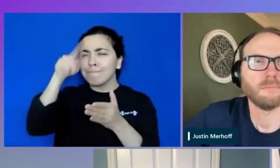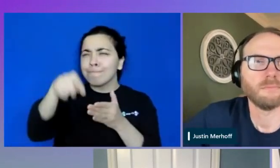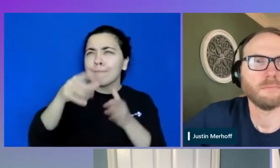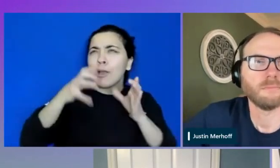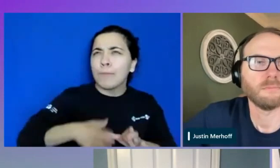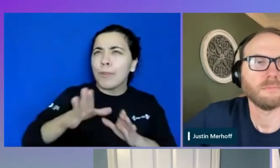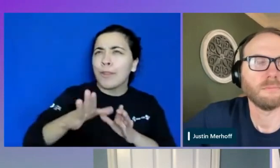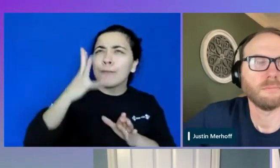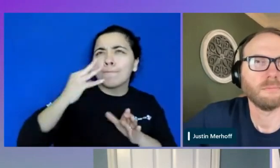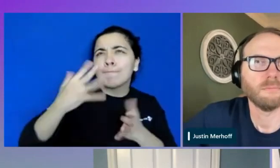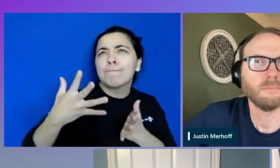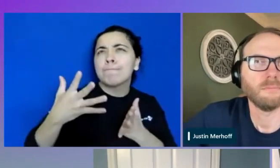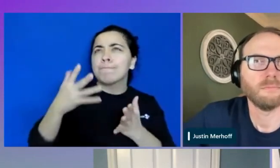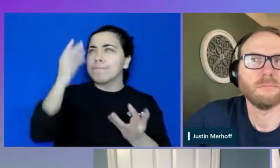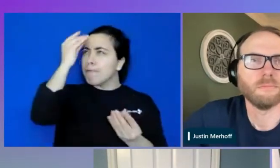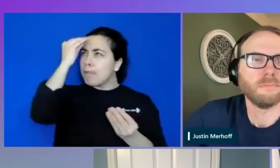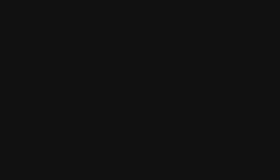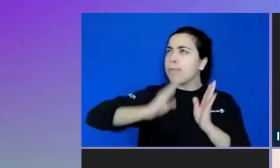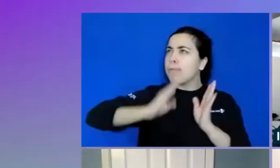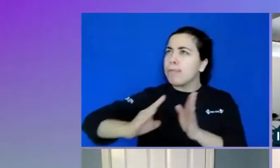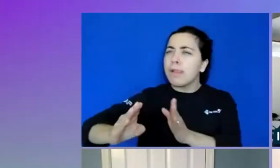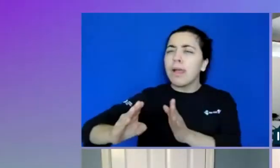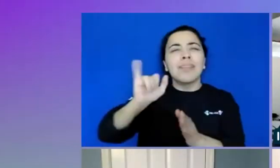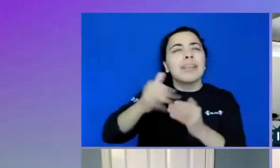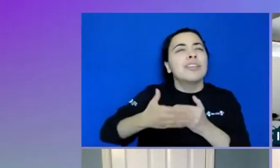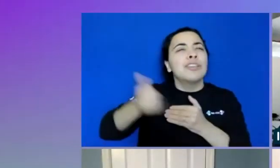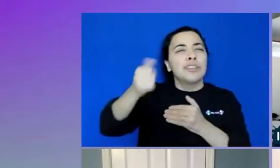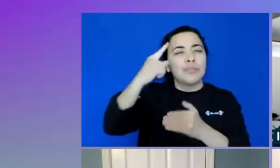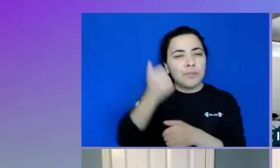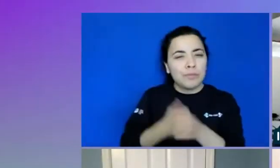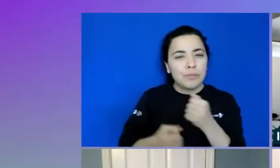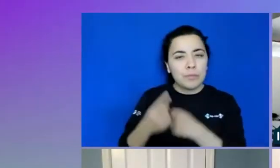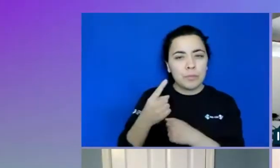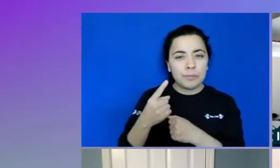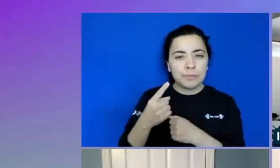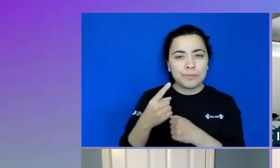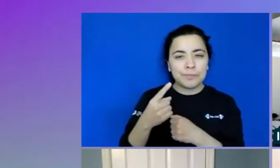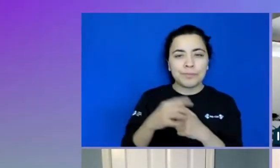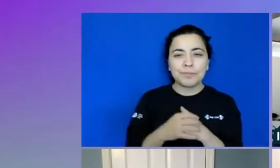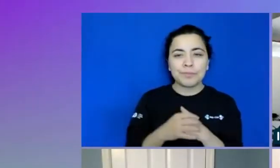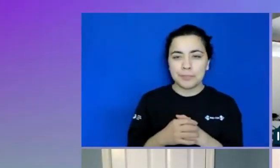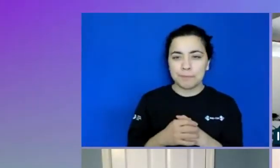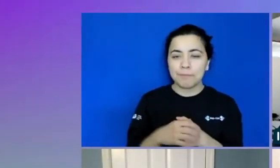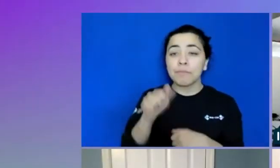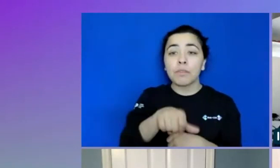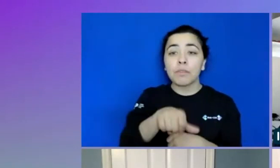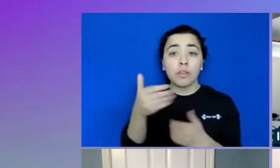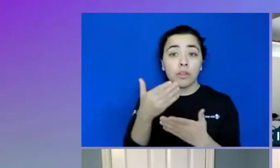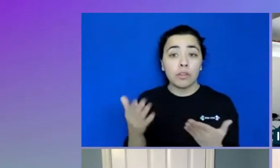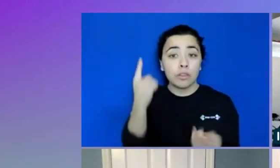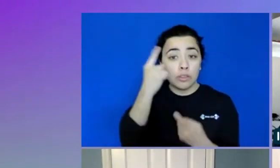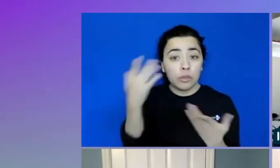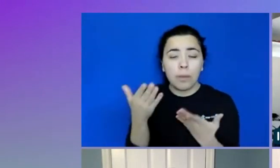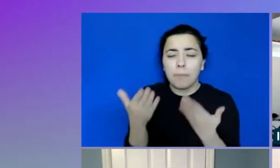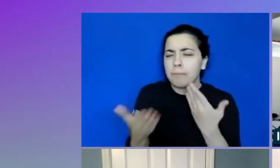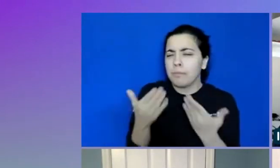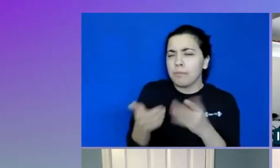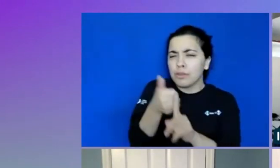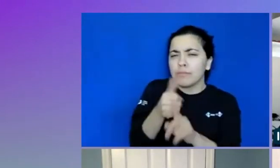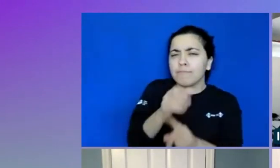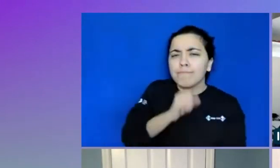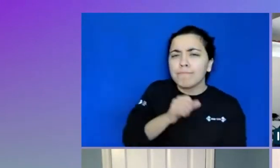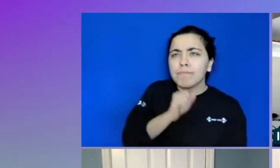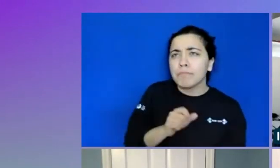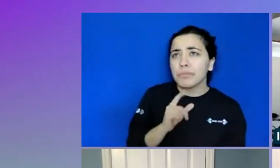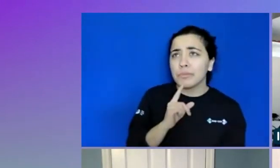with things. It's easier for everyone. And the other thing to think about is, you may be a 20-something-year-old right